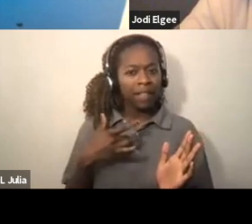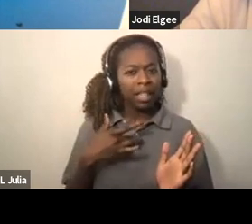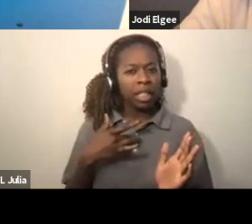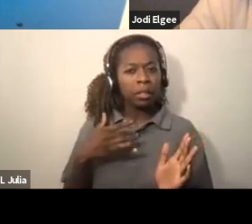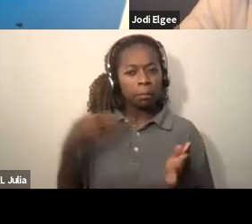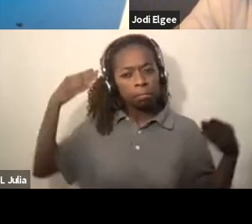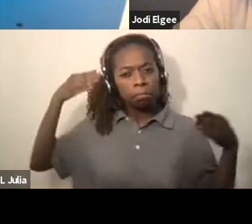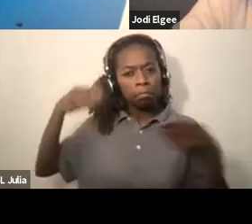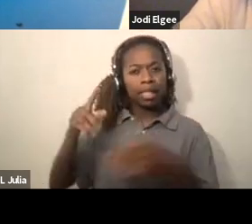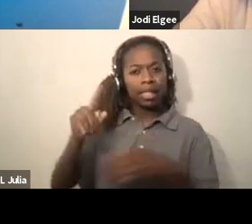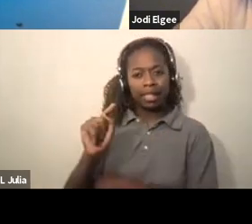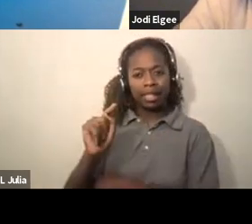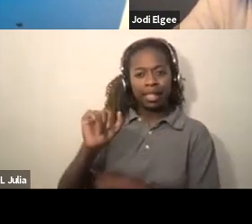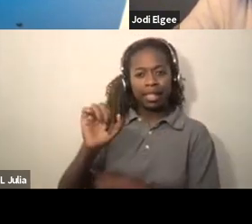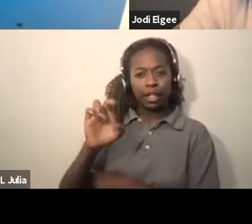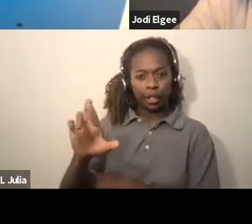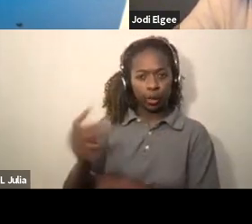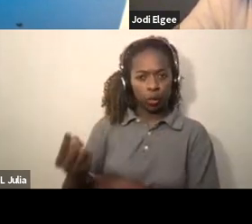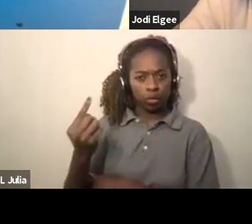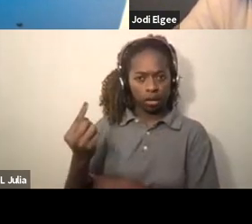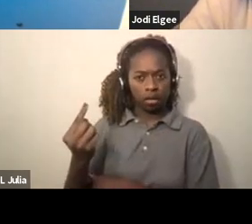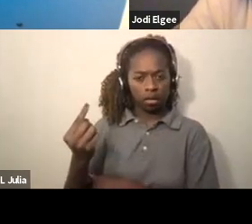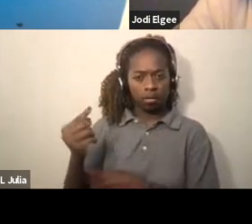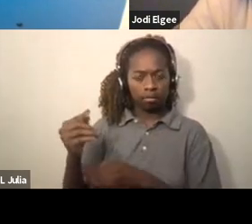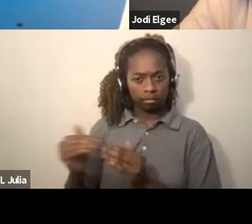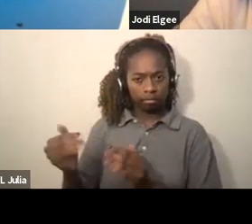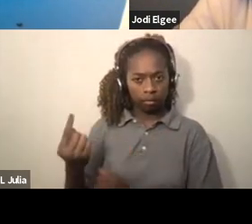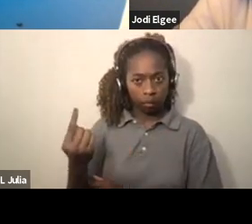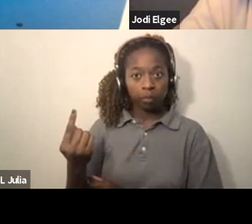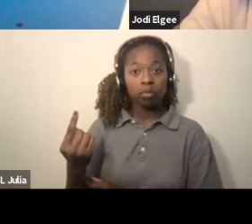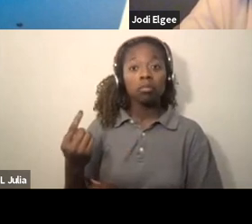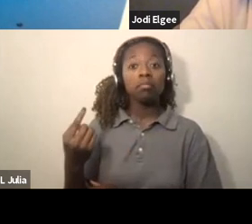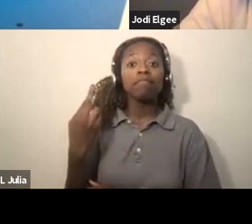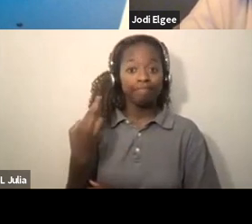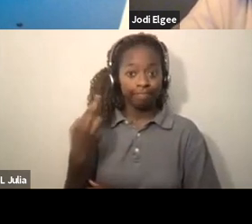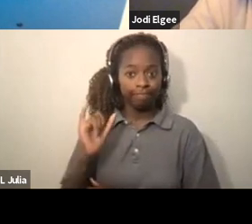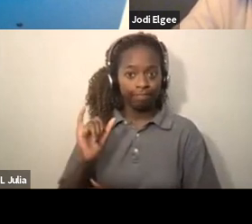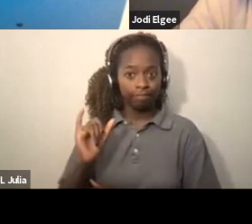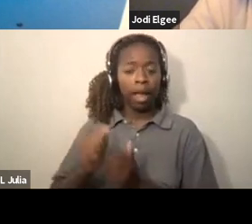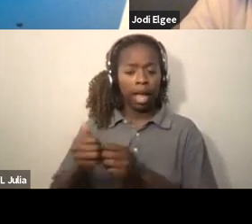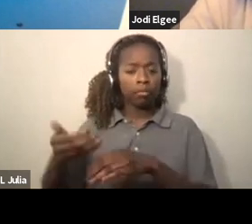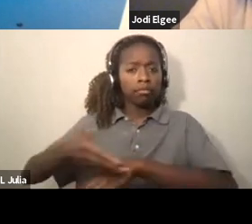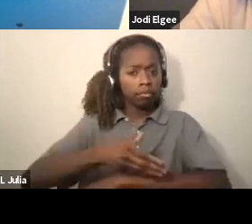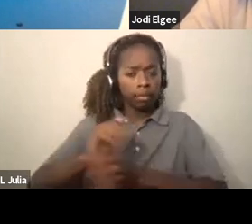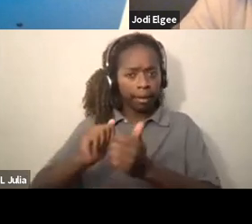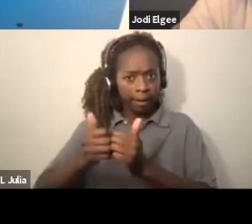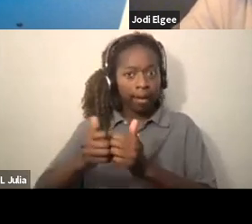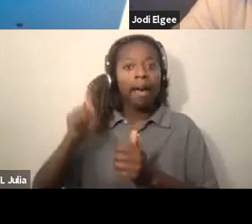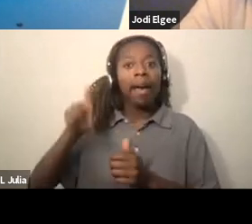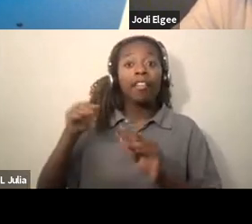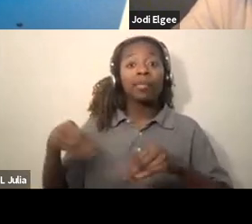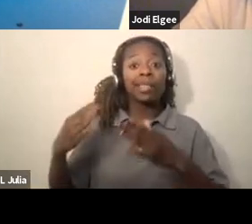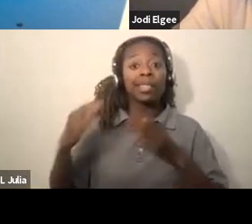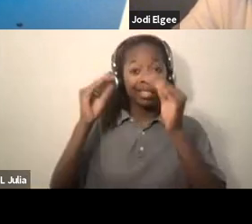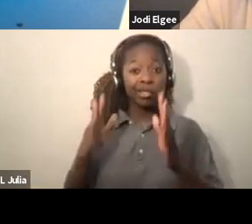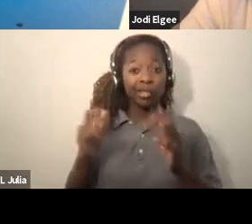right so what we're realizing is that in order for this to get better we have to provide the classroom teachers